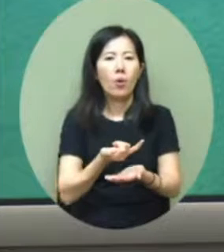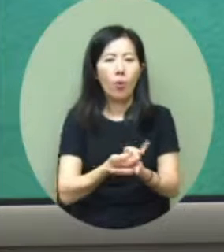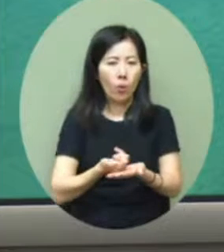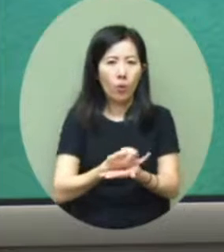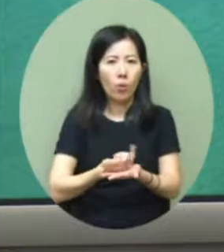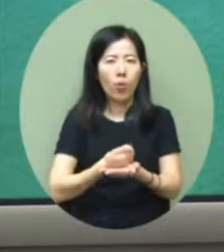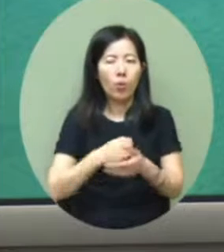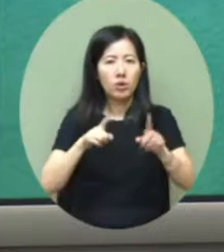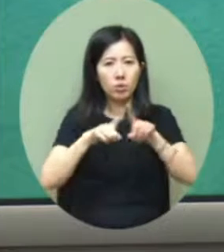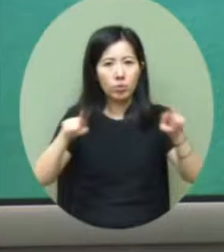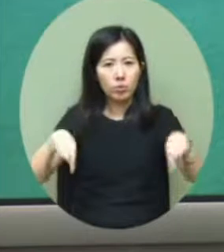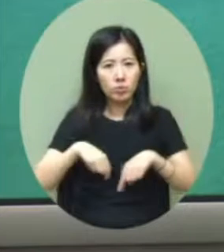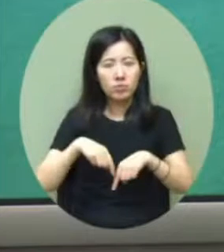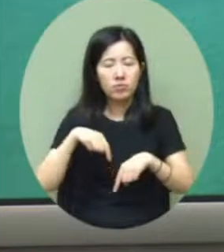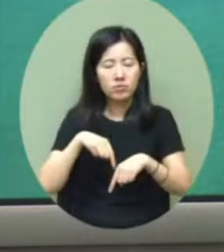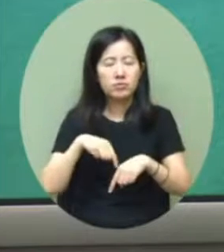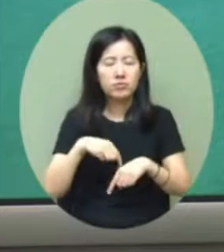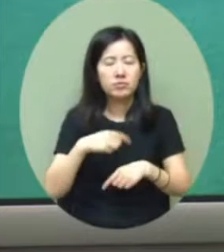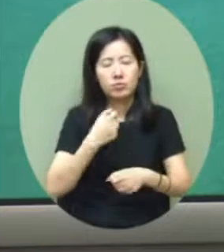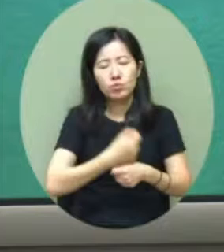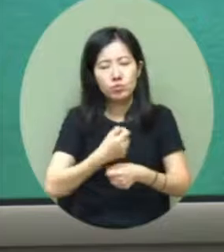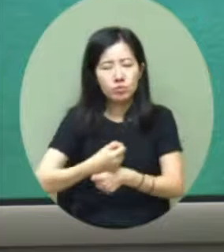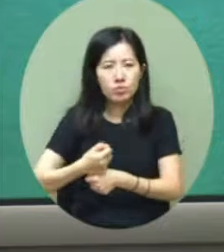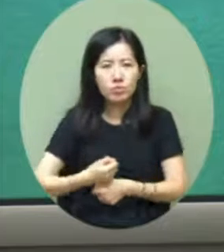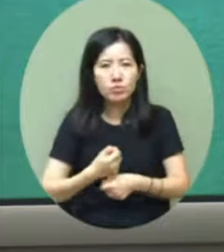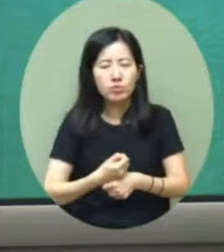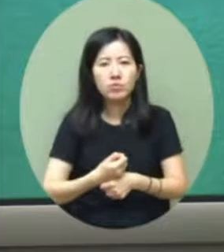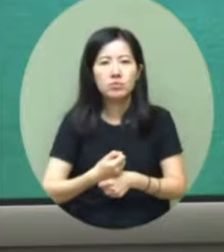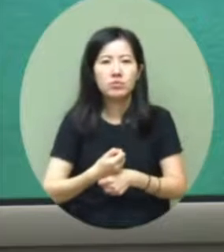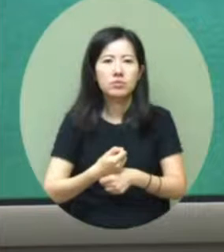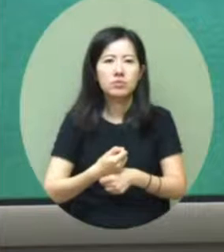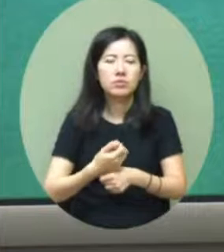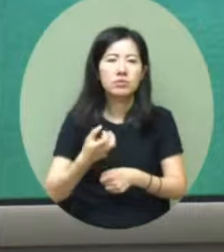Government departments will